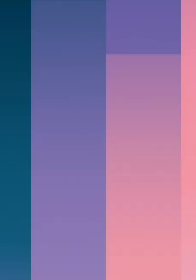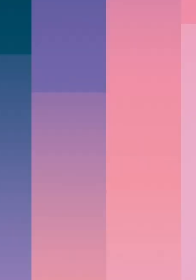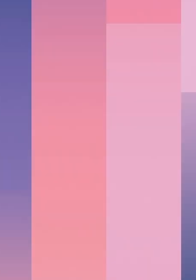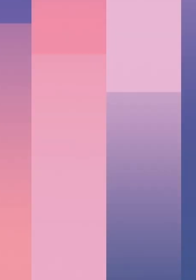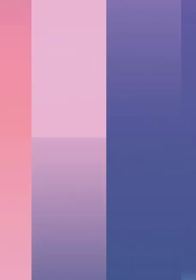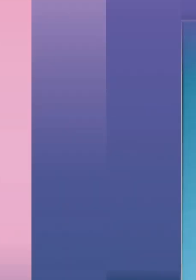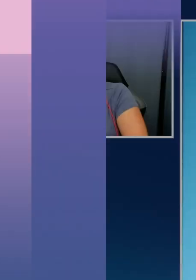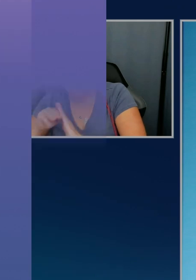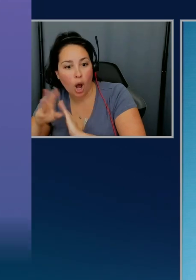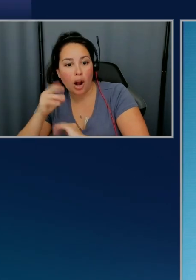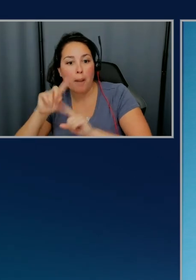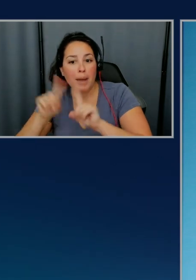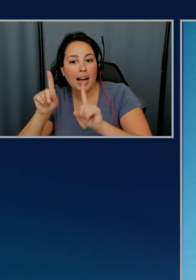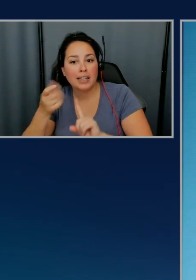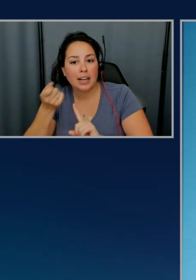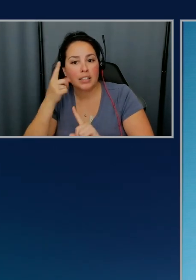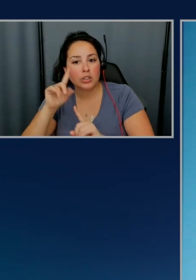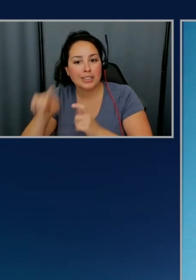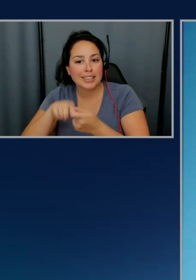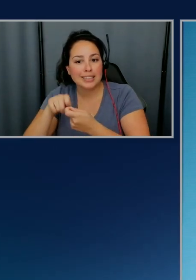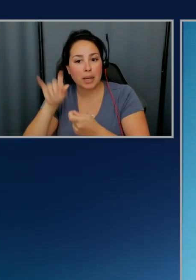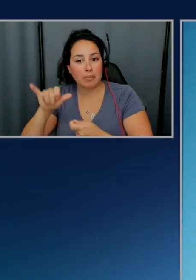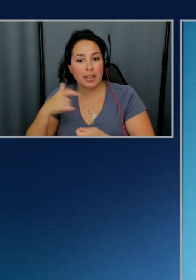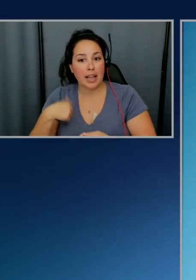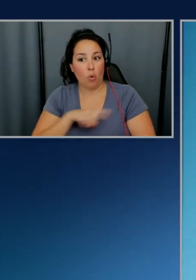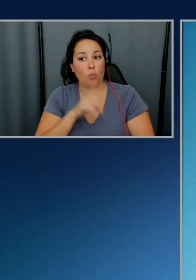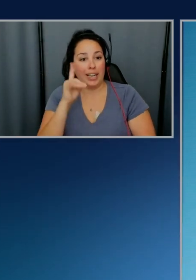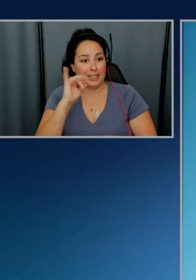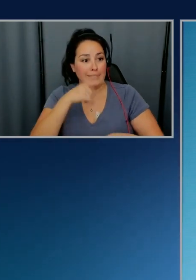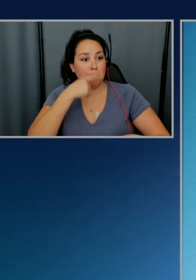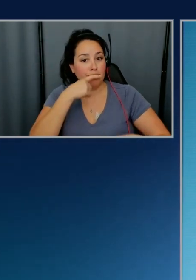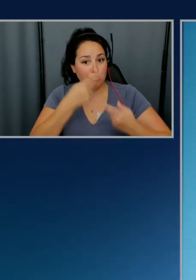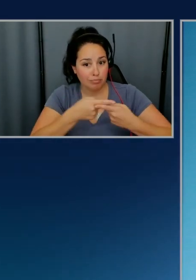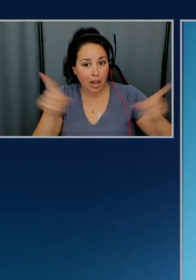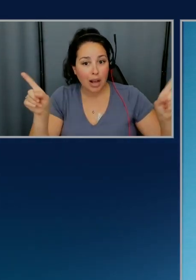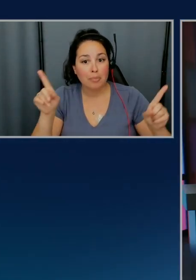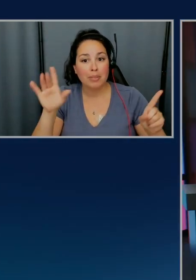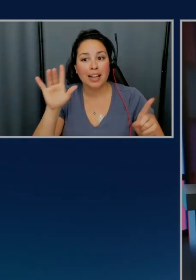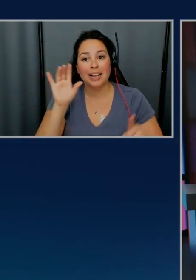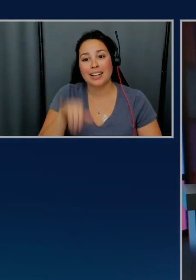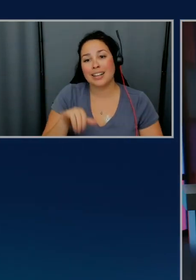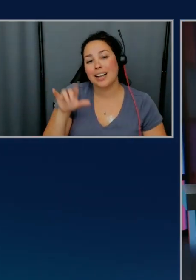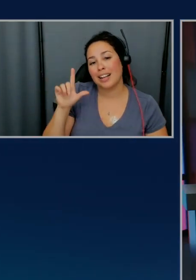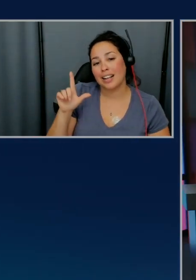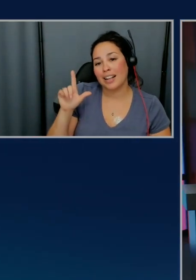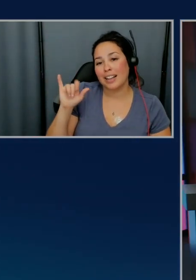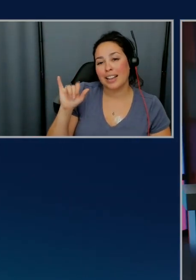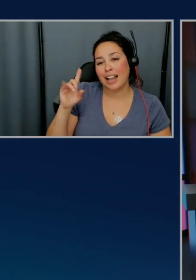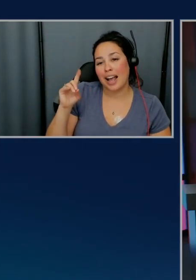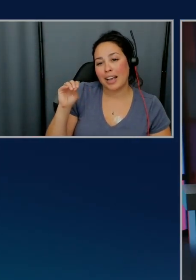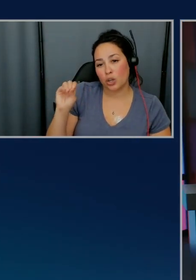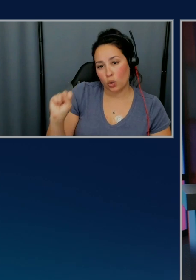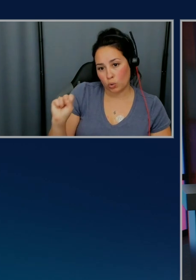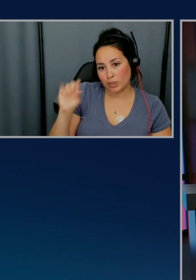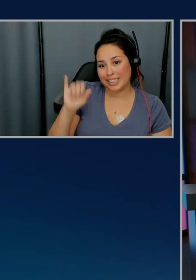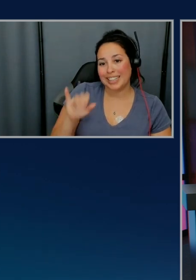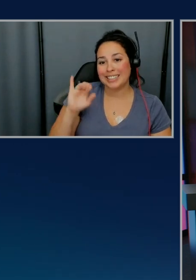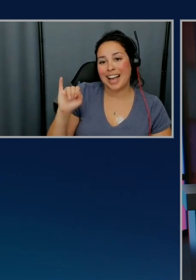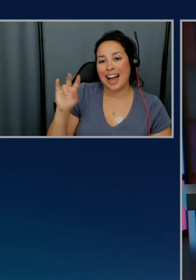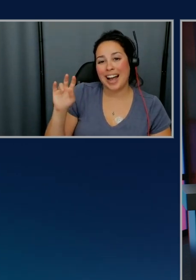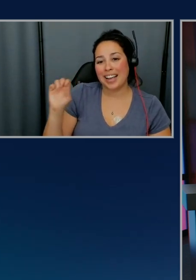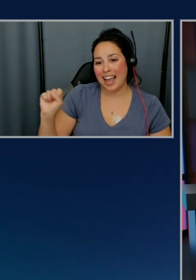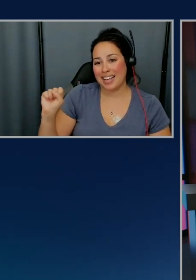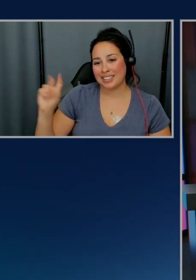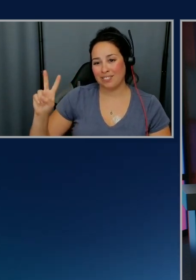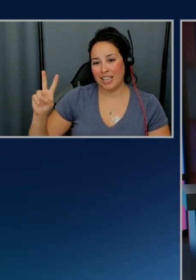An example that we went public with, in fact, we have a great blog on this, is Lidos. Lidos is an ISV partner of ours, and they have